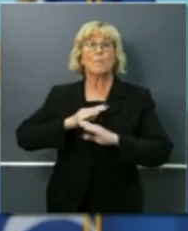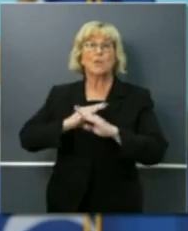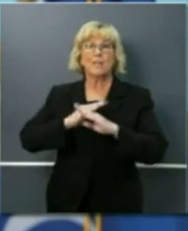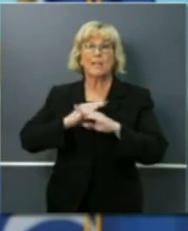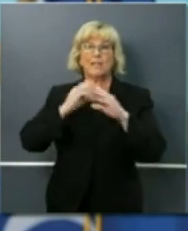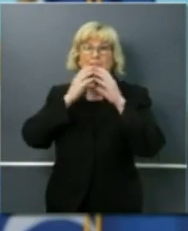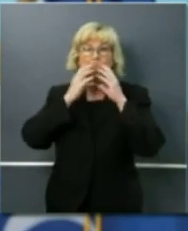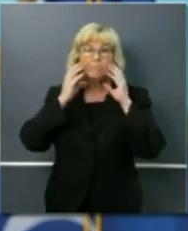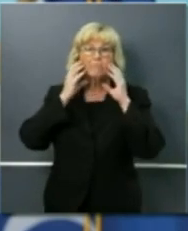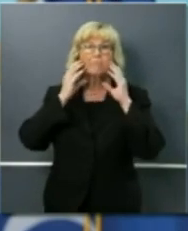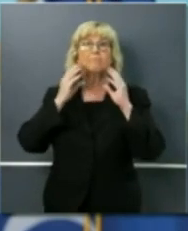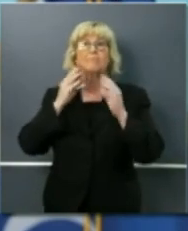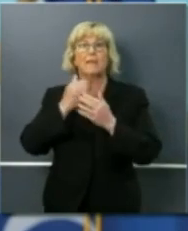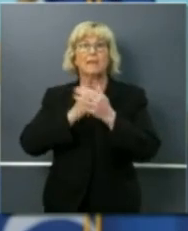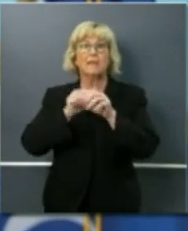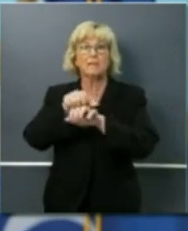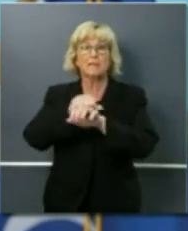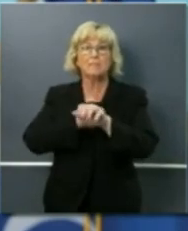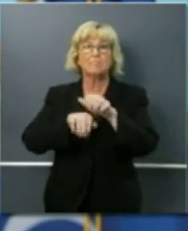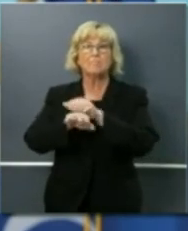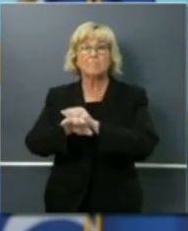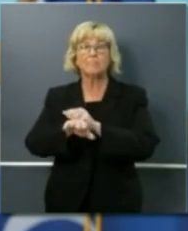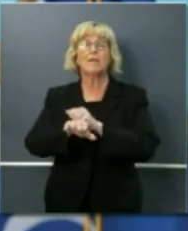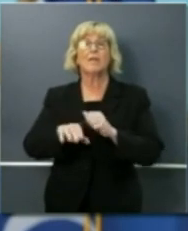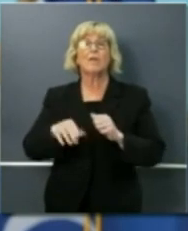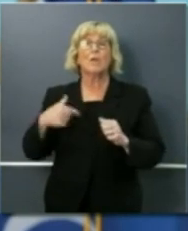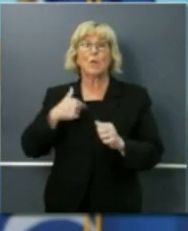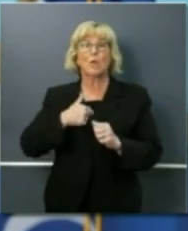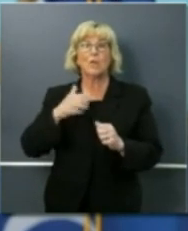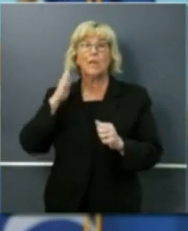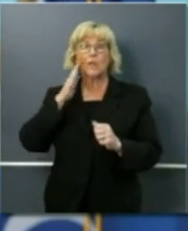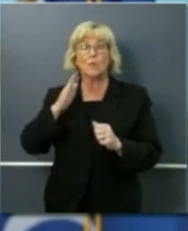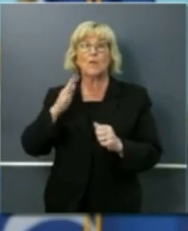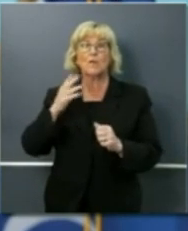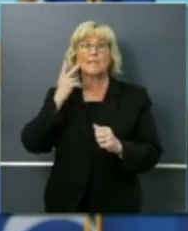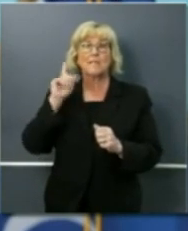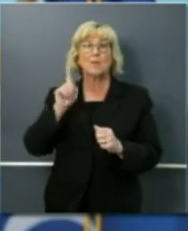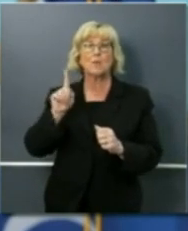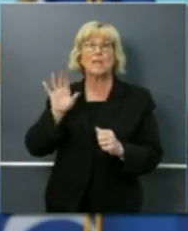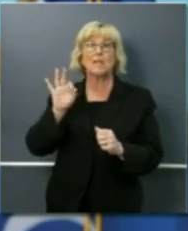to find more places to source N95